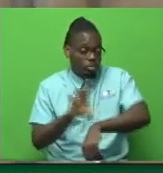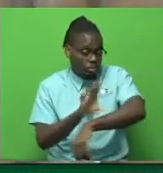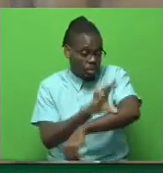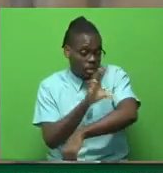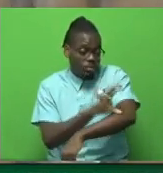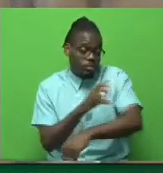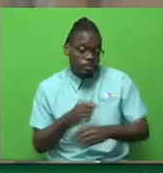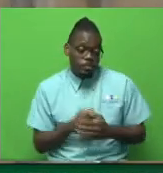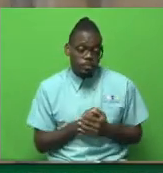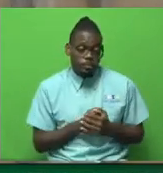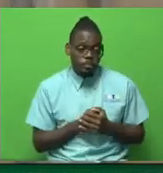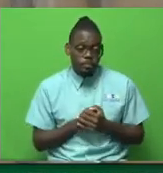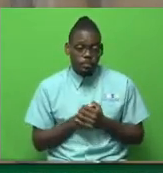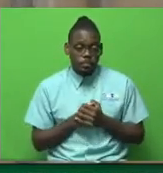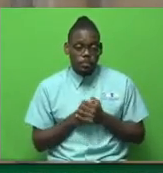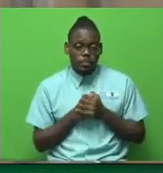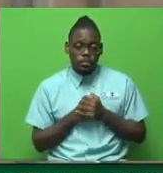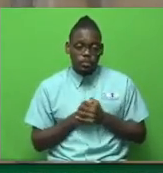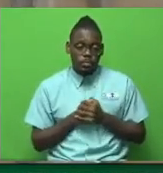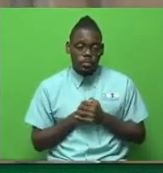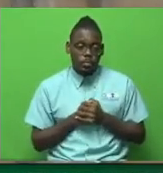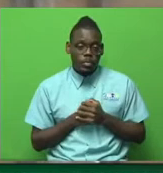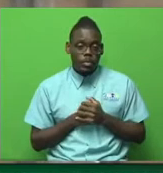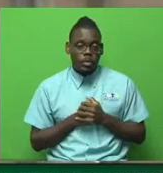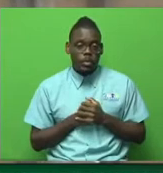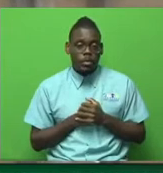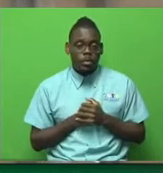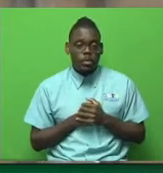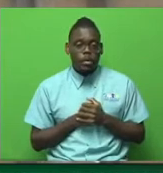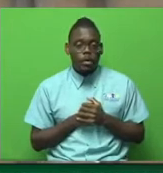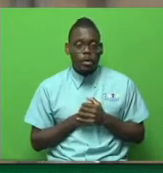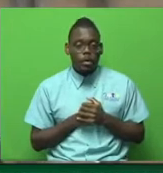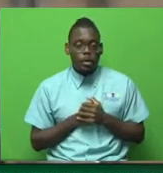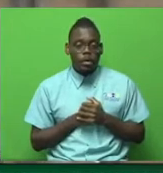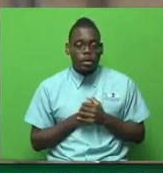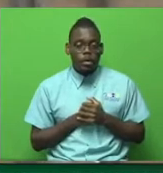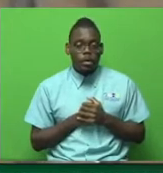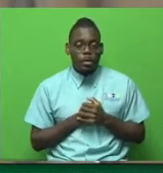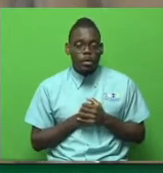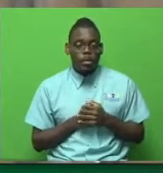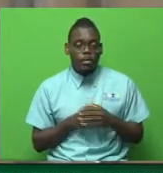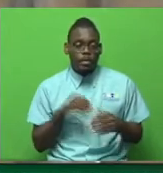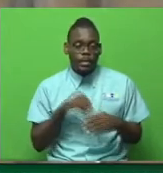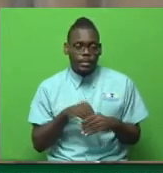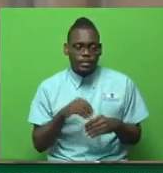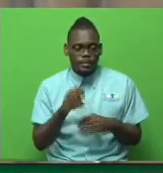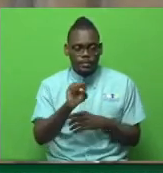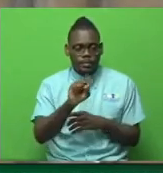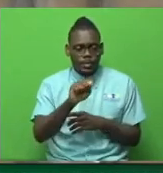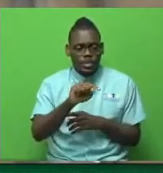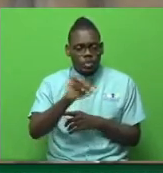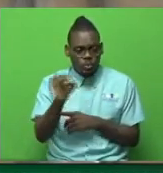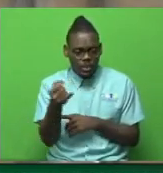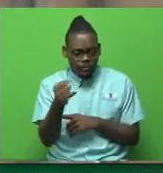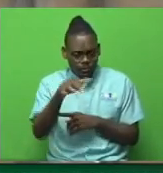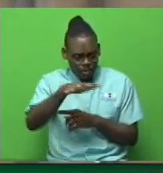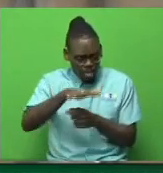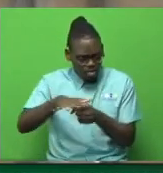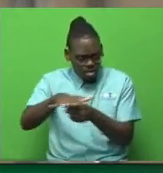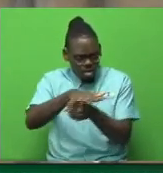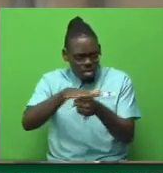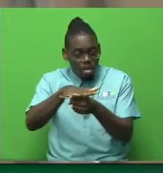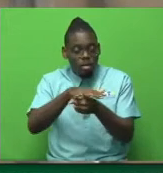Mr Deputy speaker in the constituency of Saint Joseph the following Roots have been